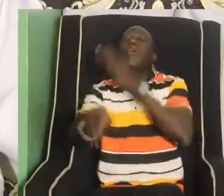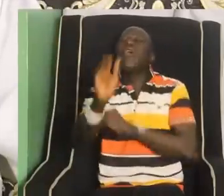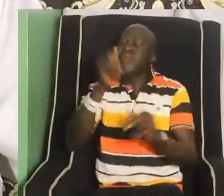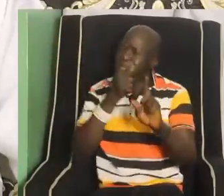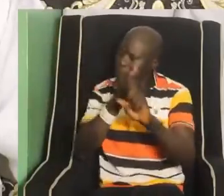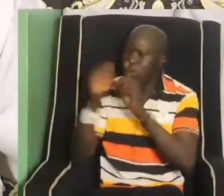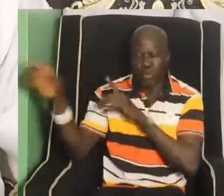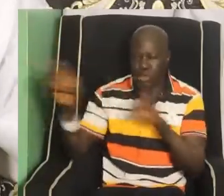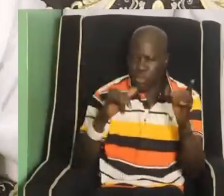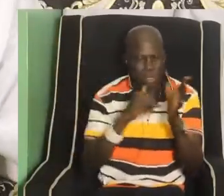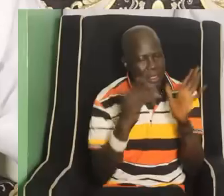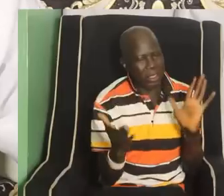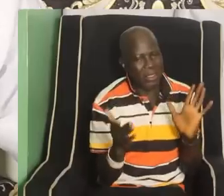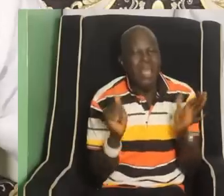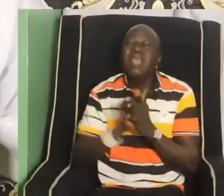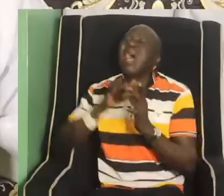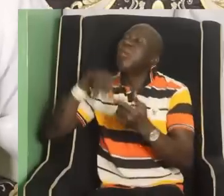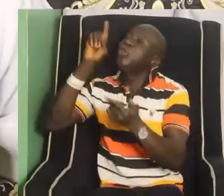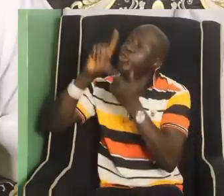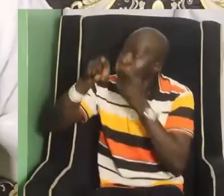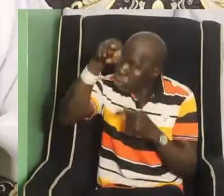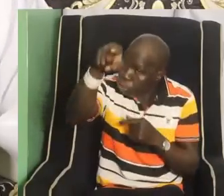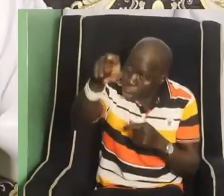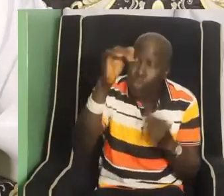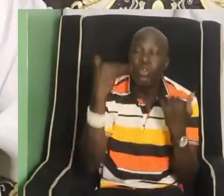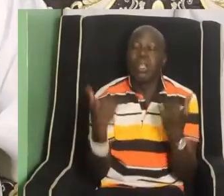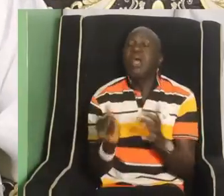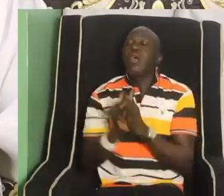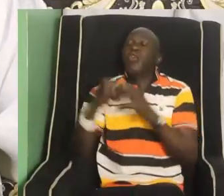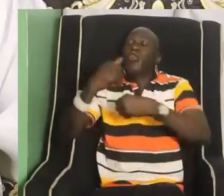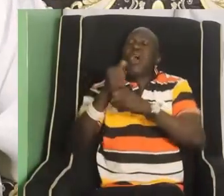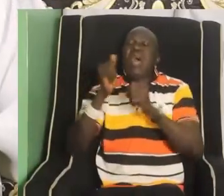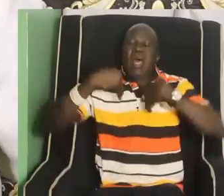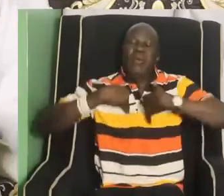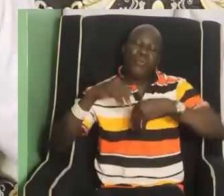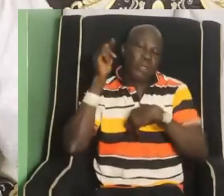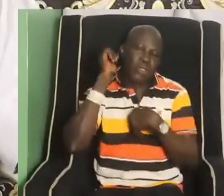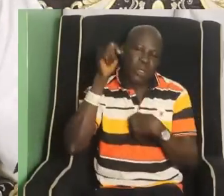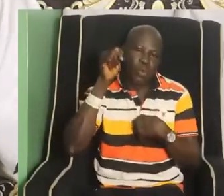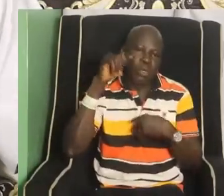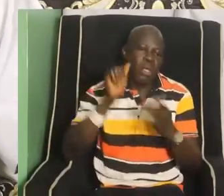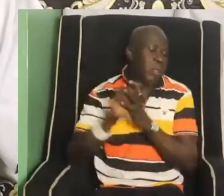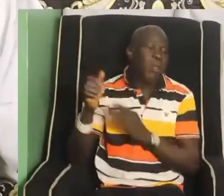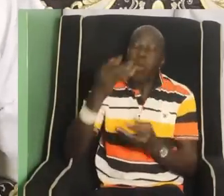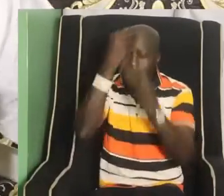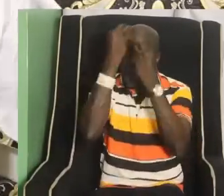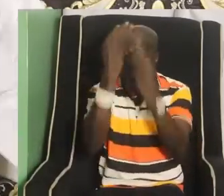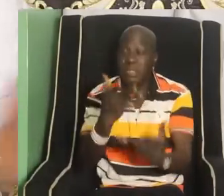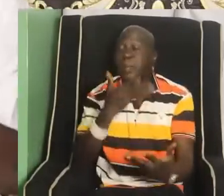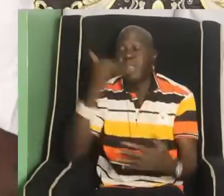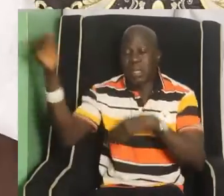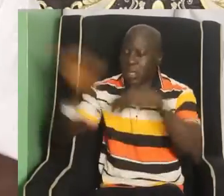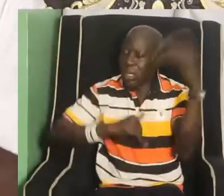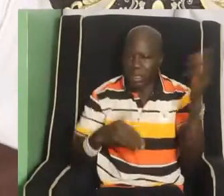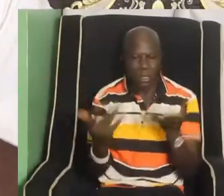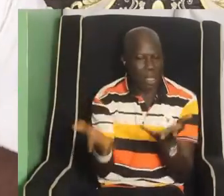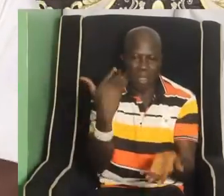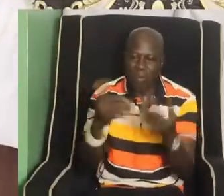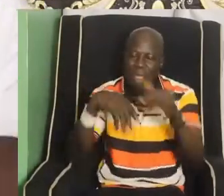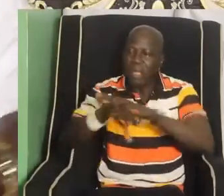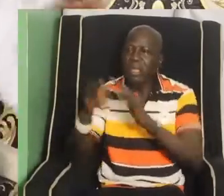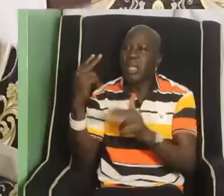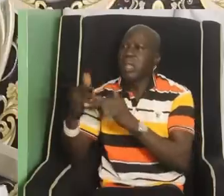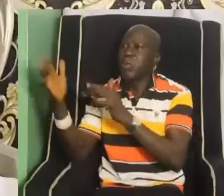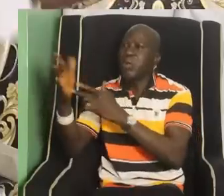to testimony, what did you come by? And it's your turn now to testimony. To have testimony. Obedience is better than you are like a